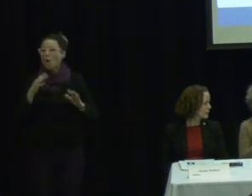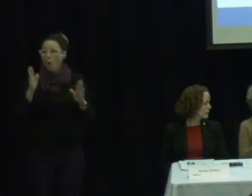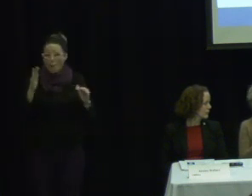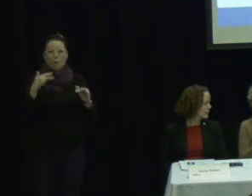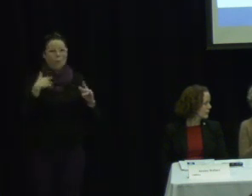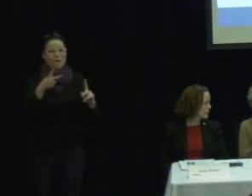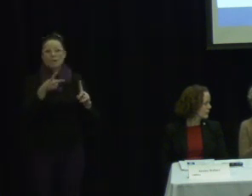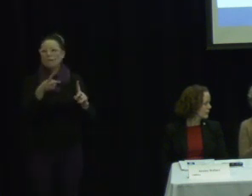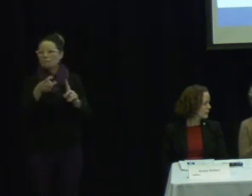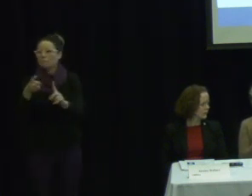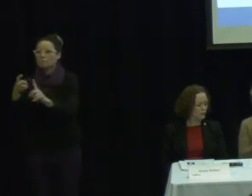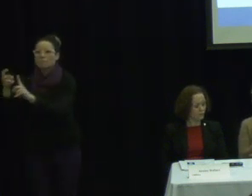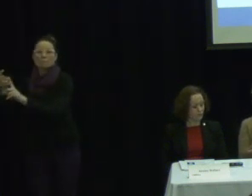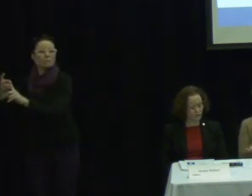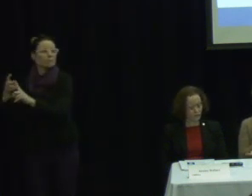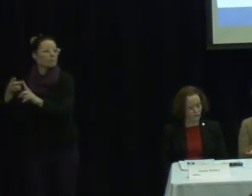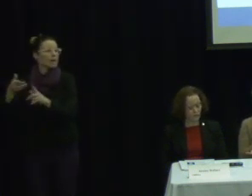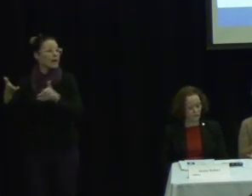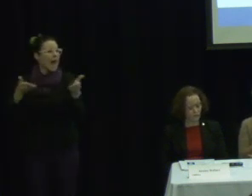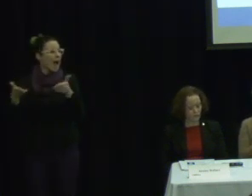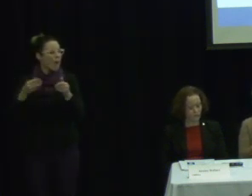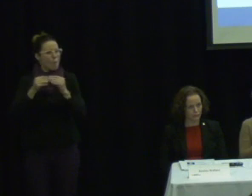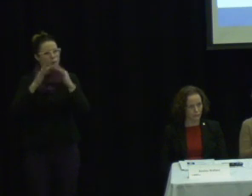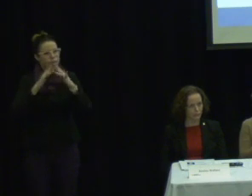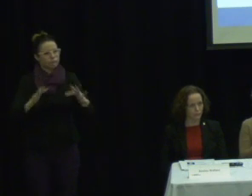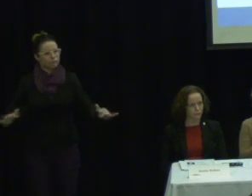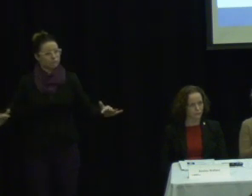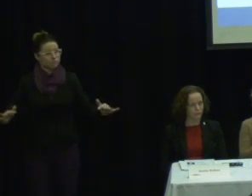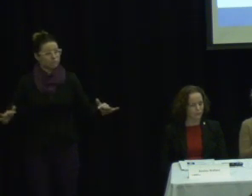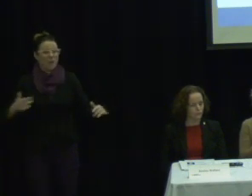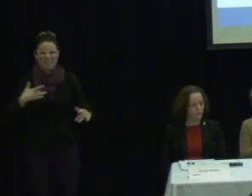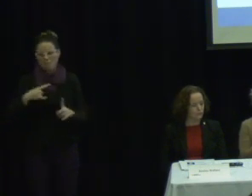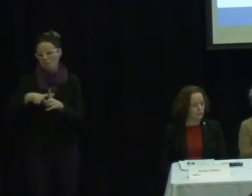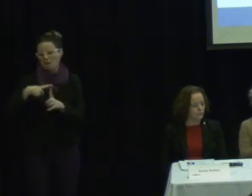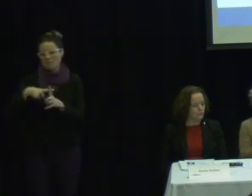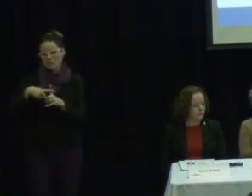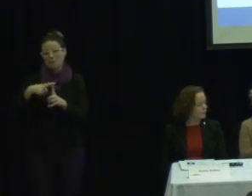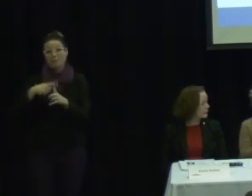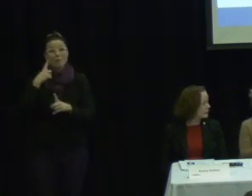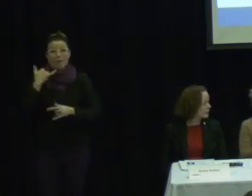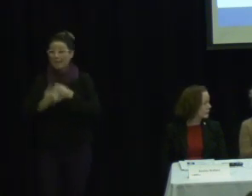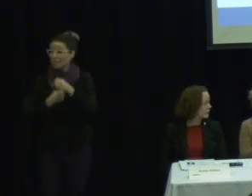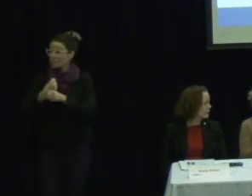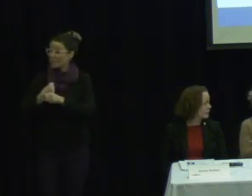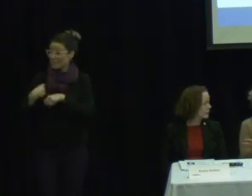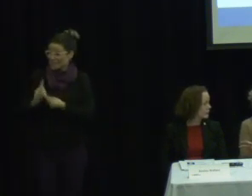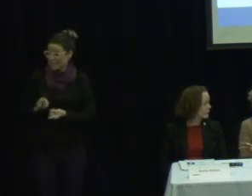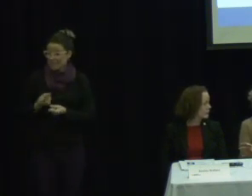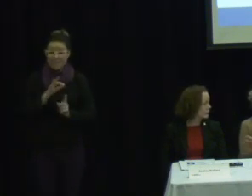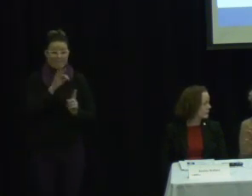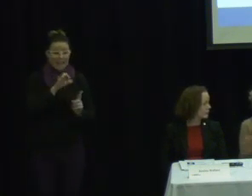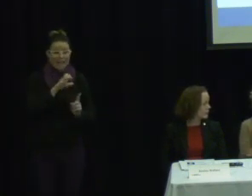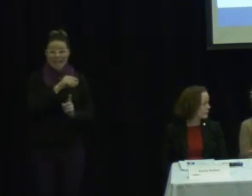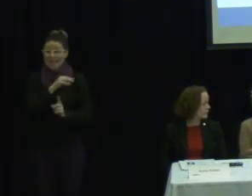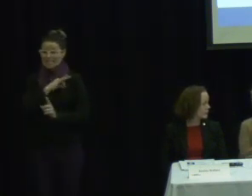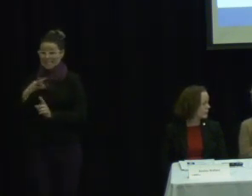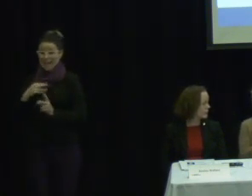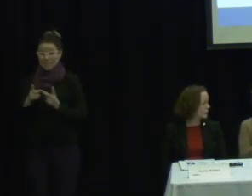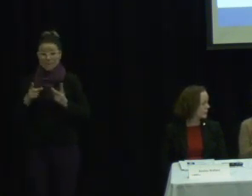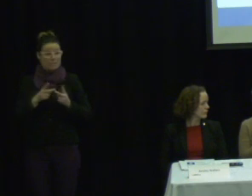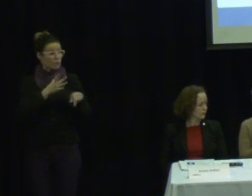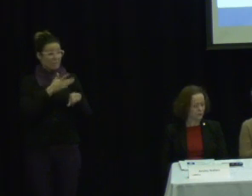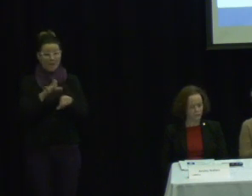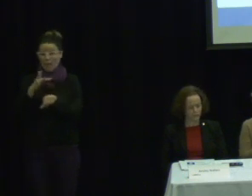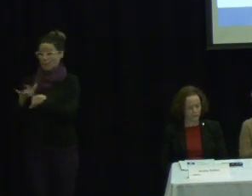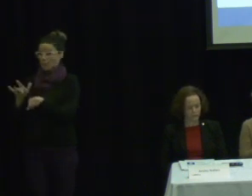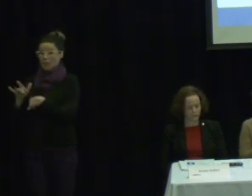because this year, for every faculty and staff position we had open, we required every member